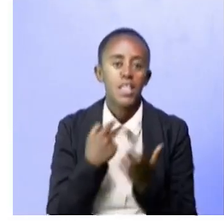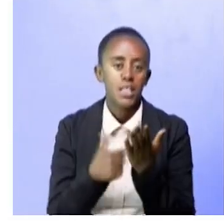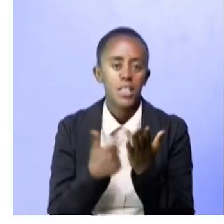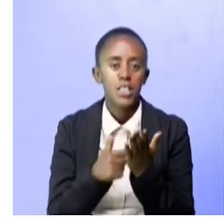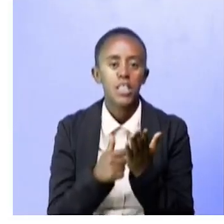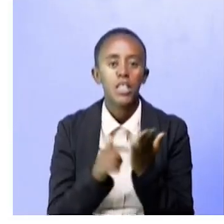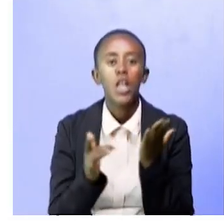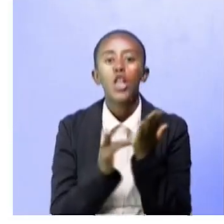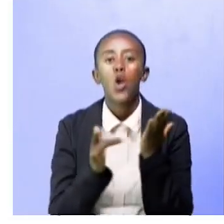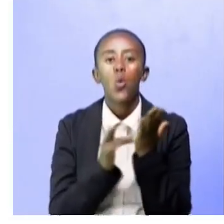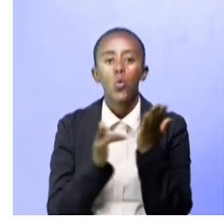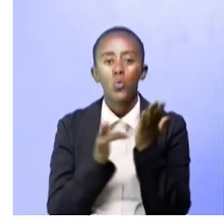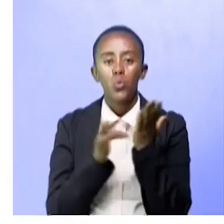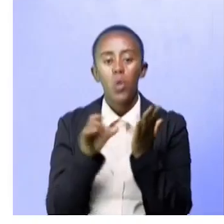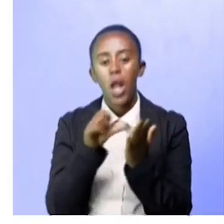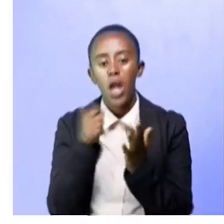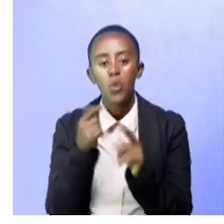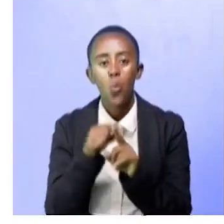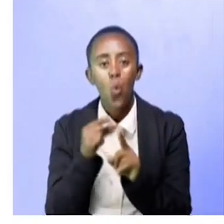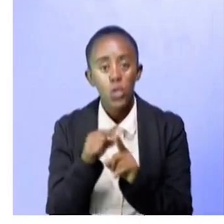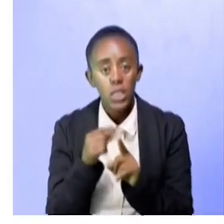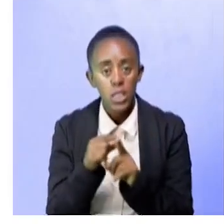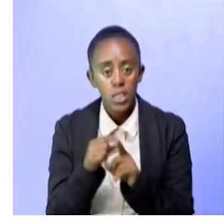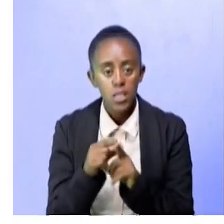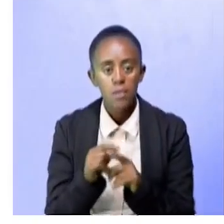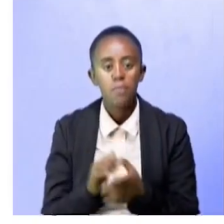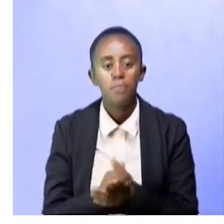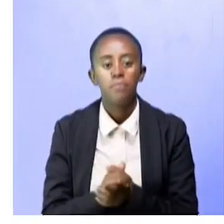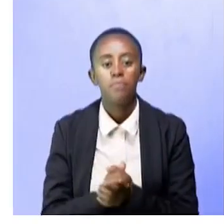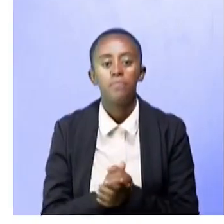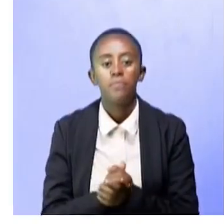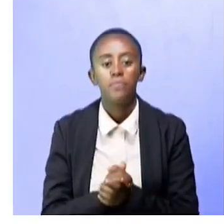technology. In other words,